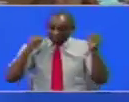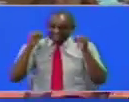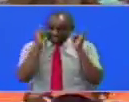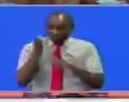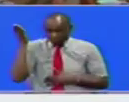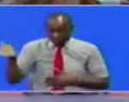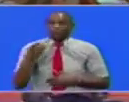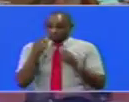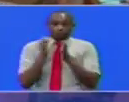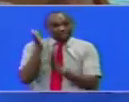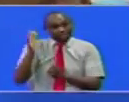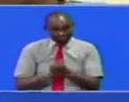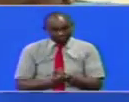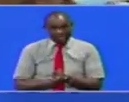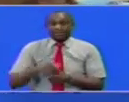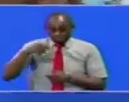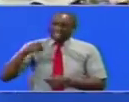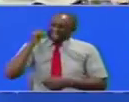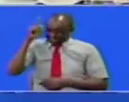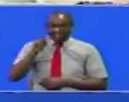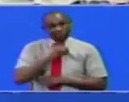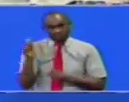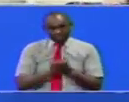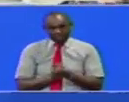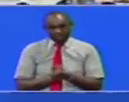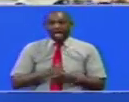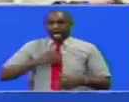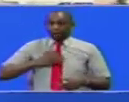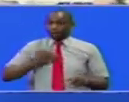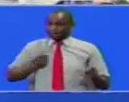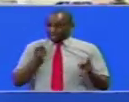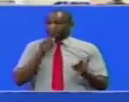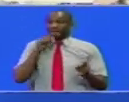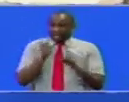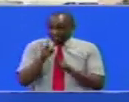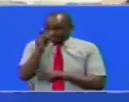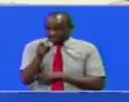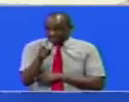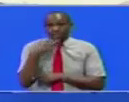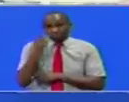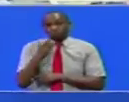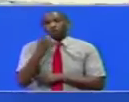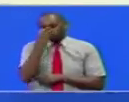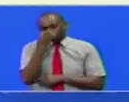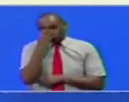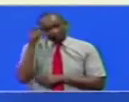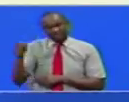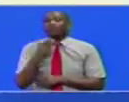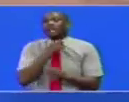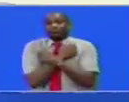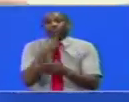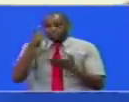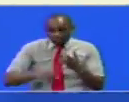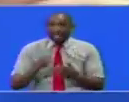mpya anaitwa Farmajo ambaye tunamuelewa. Ndugu yetu ambaye anaitwa William Ruto anapenda